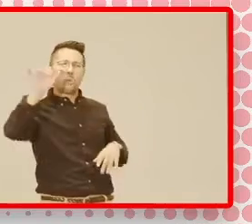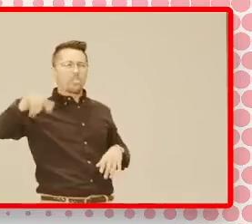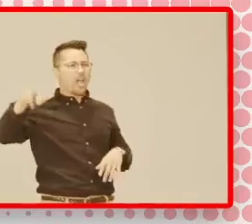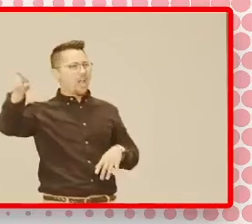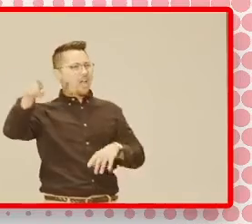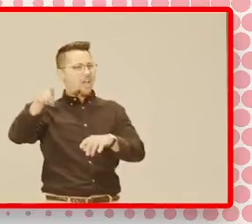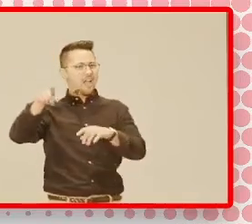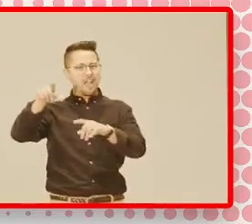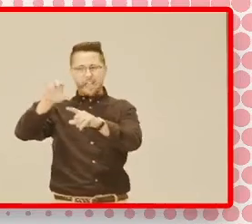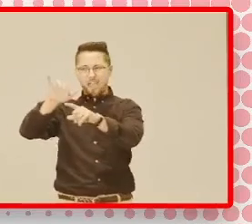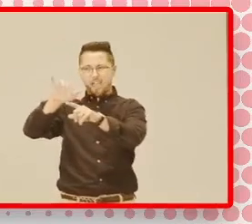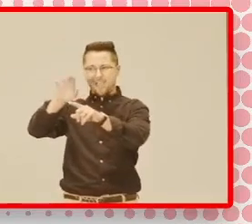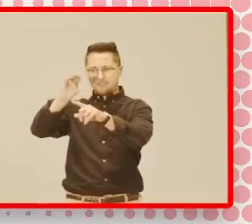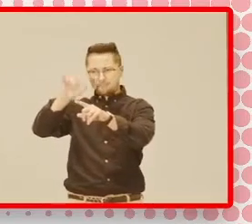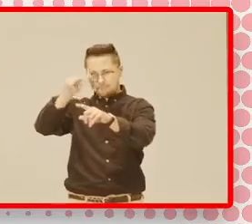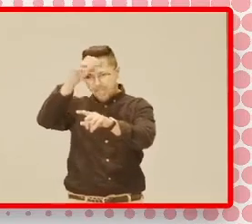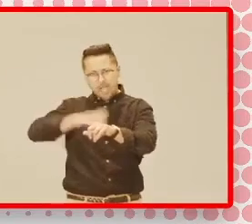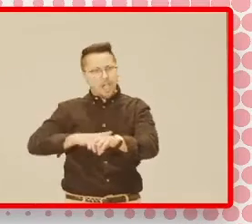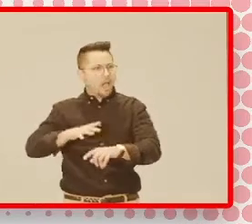more time to train.